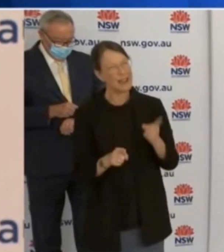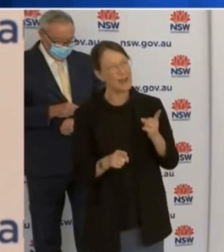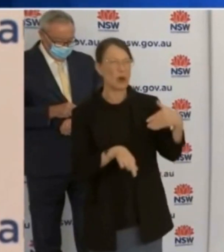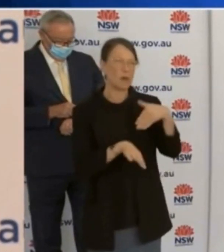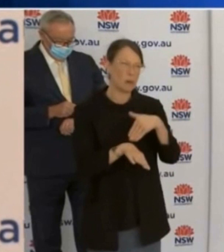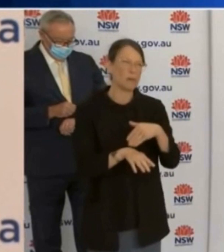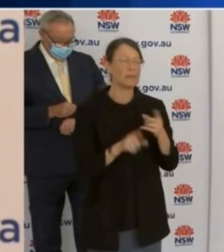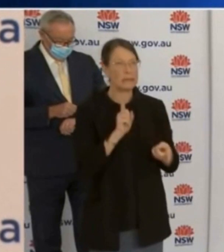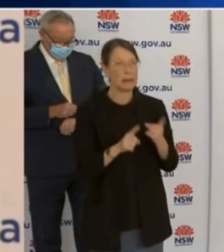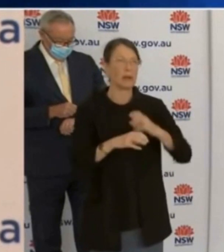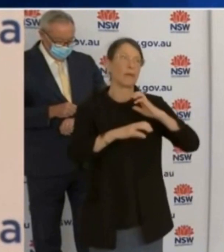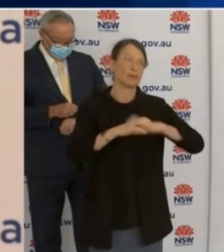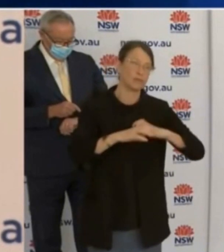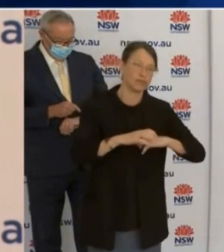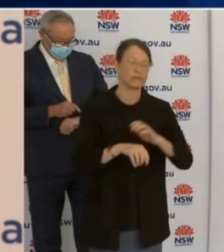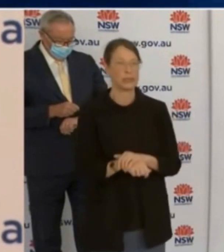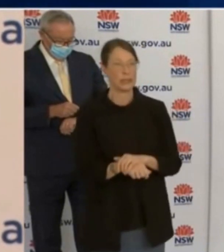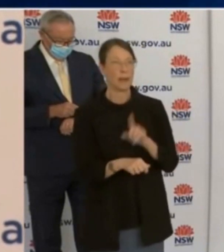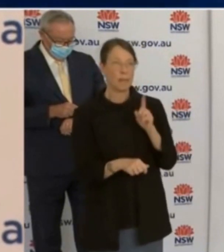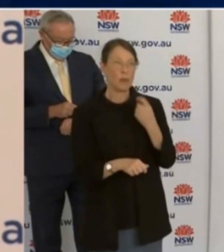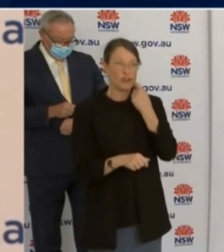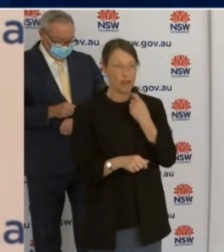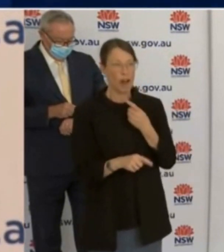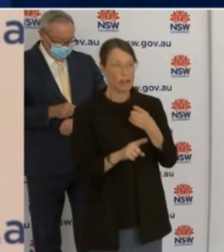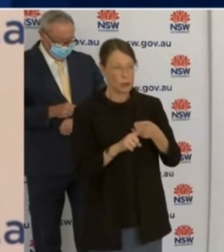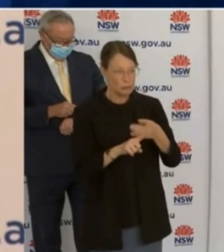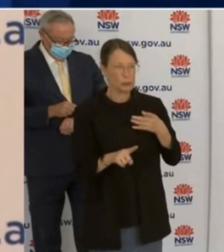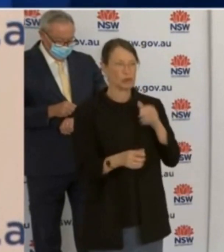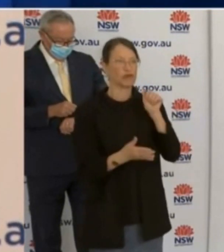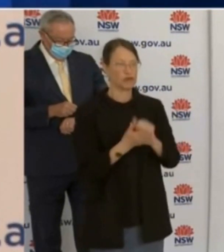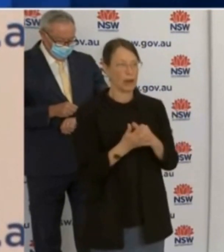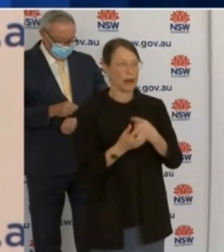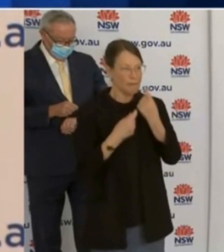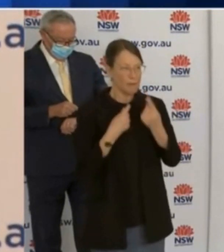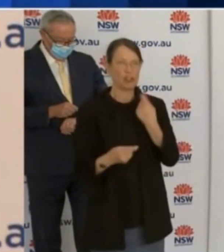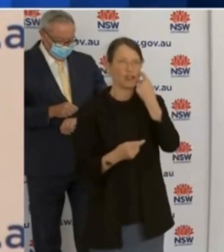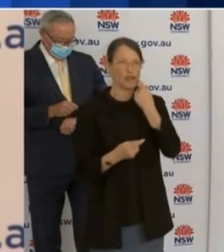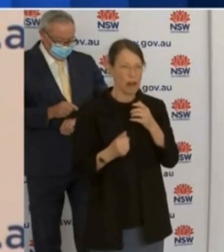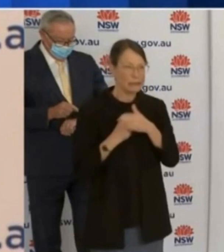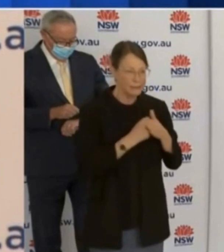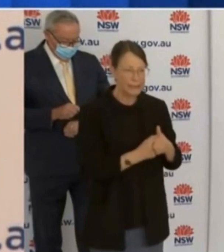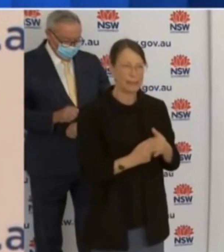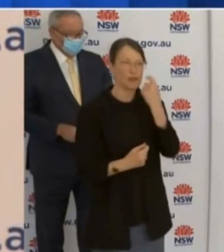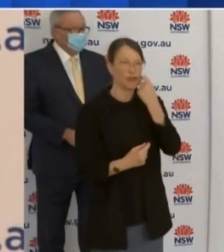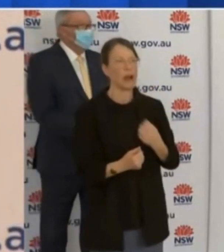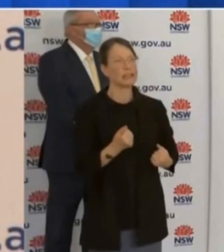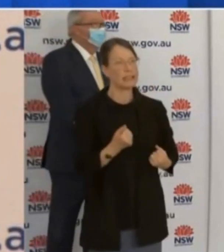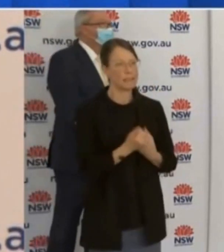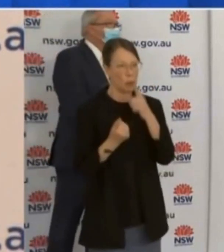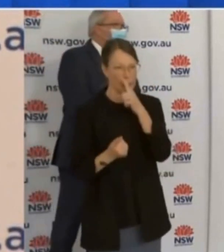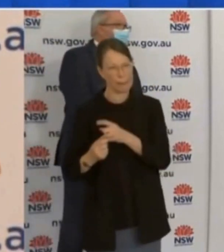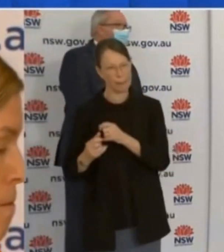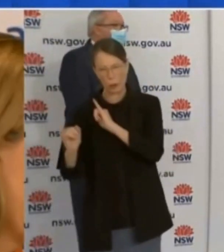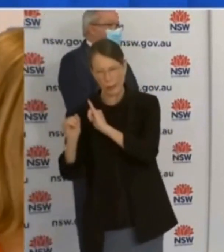please know that we're working as hard as we can to get that accurate information out and doing all we can to support contact tracing.